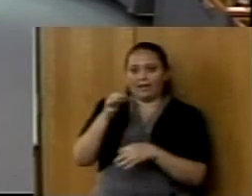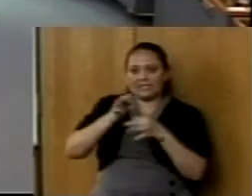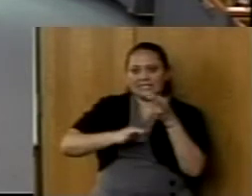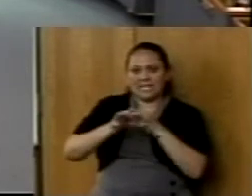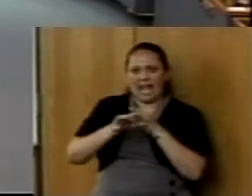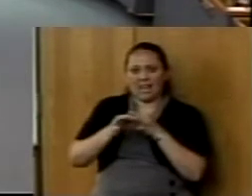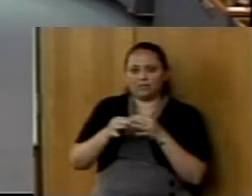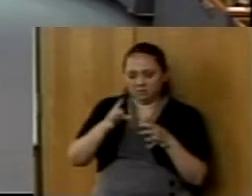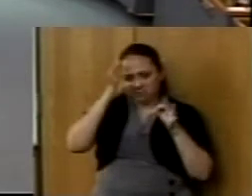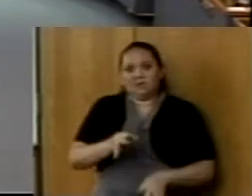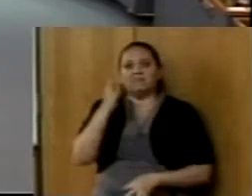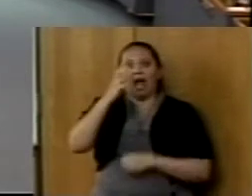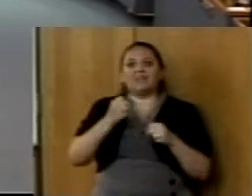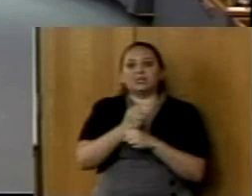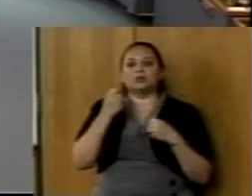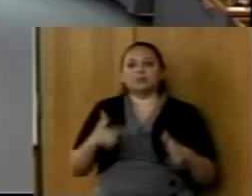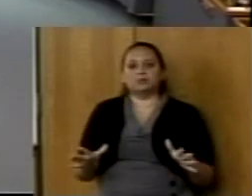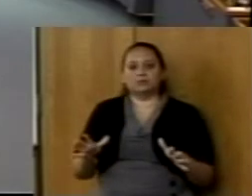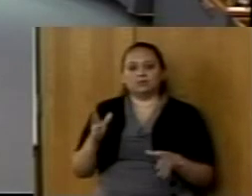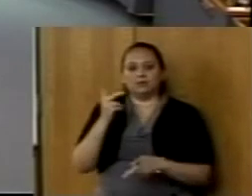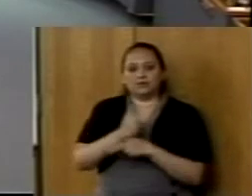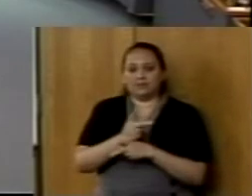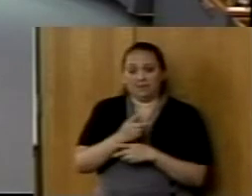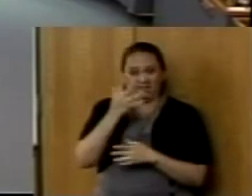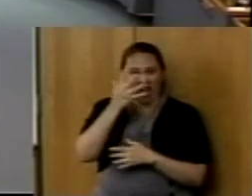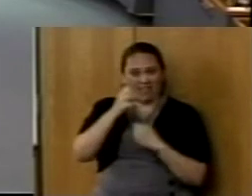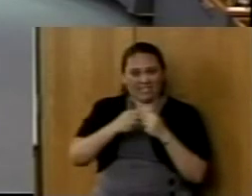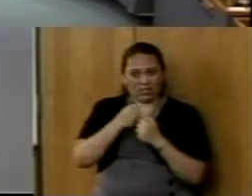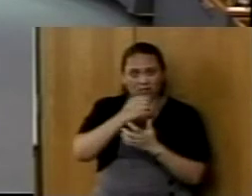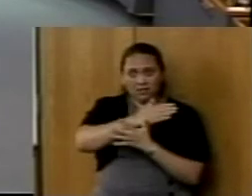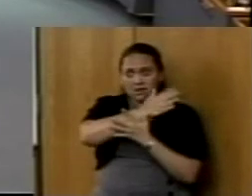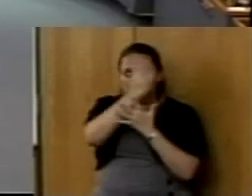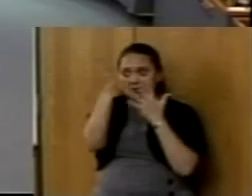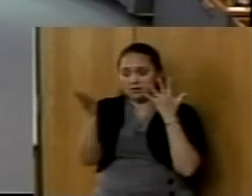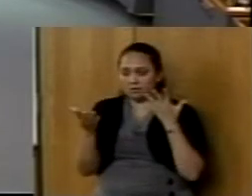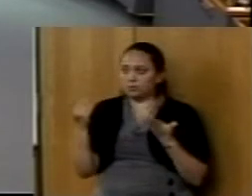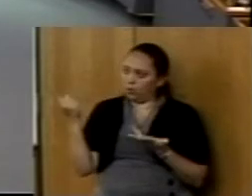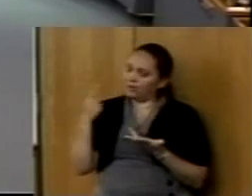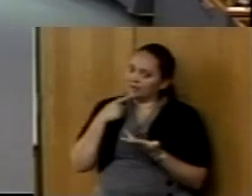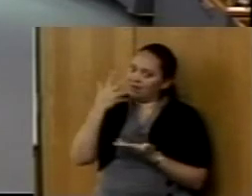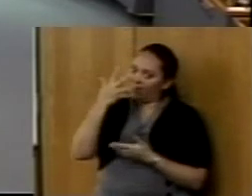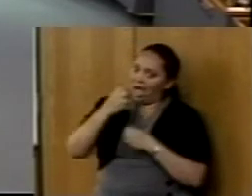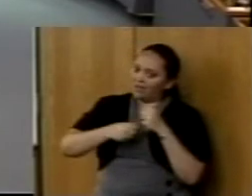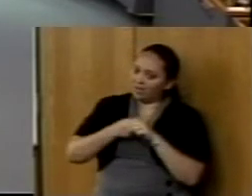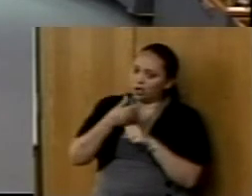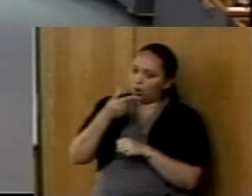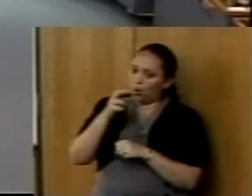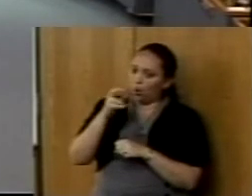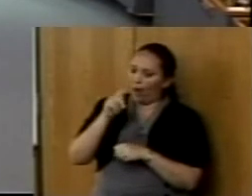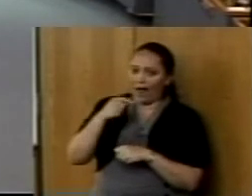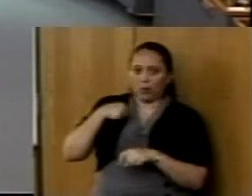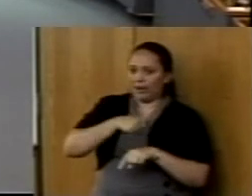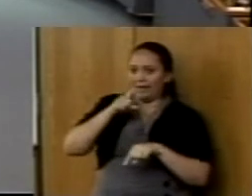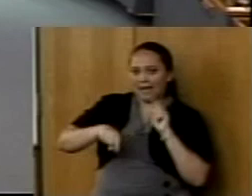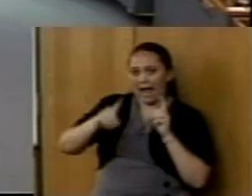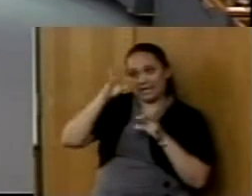to be approved every year? Or every 2 years? 5 years is a lot. 5 year. Well, it's a 5-year grant. Right. We can't decide to stop